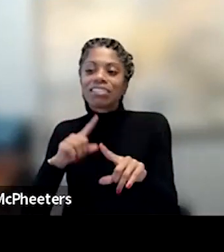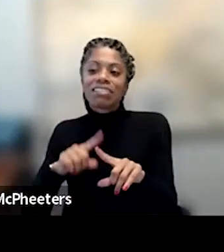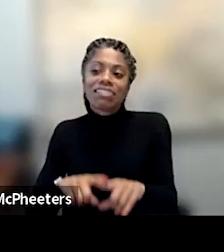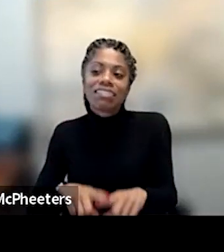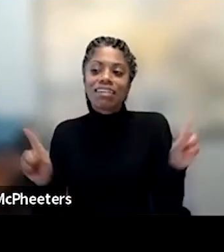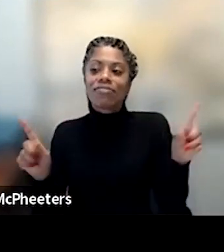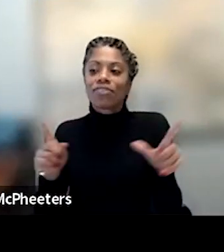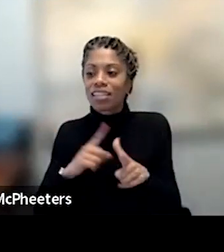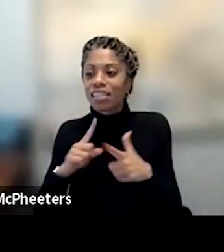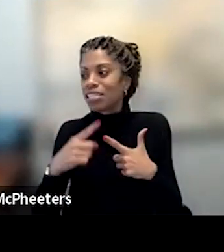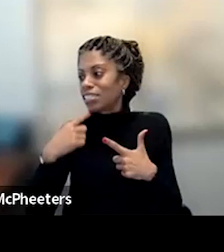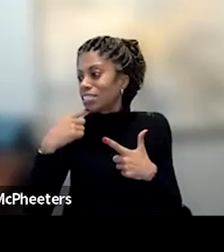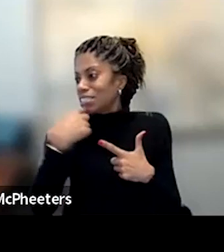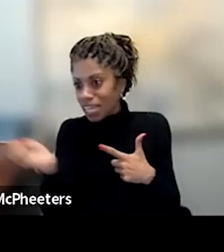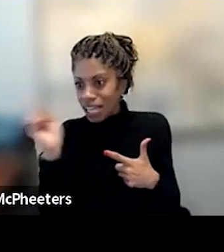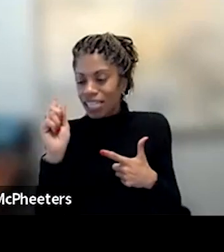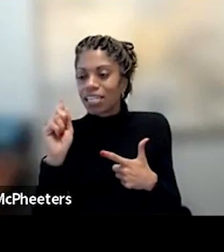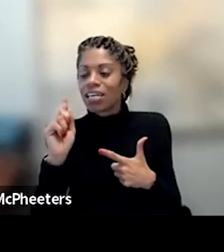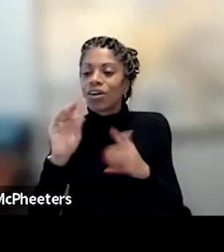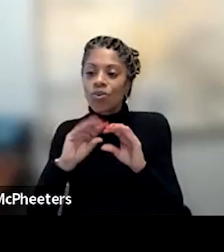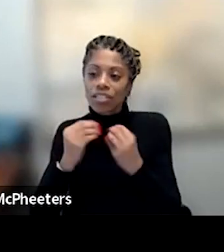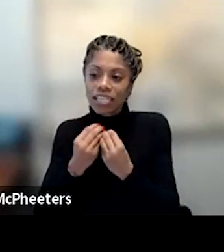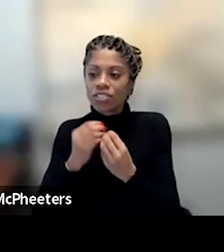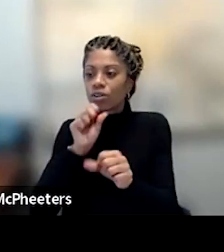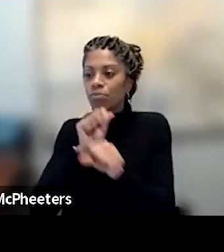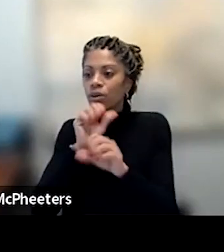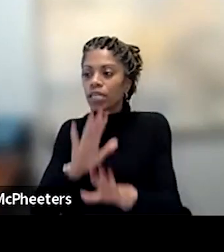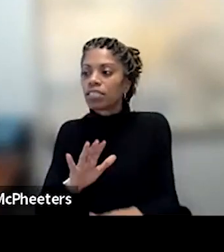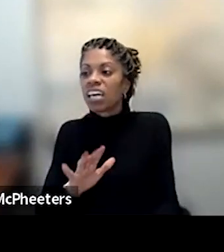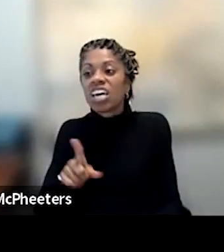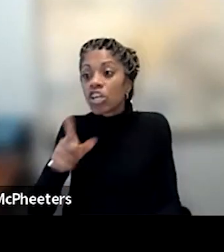right? But everyone is working